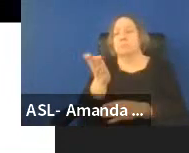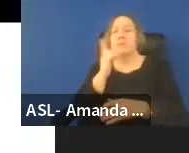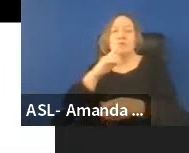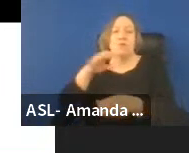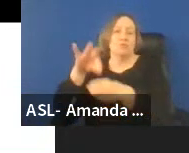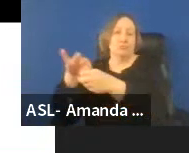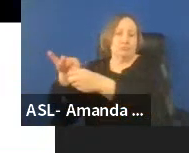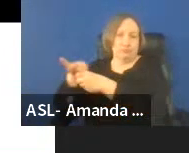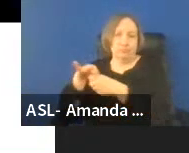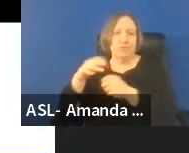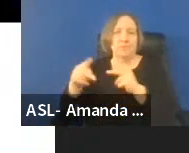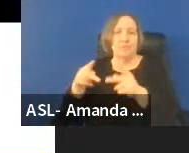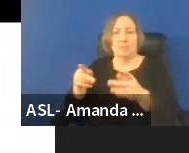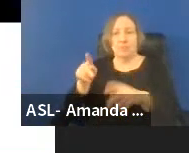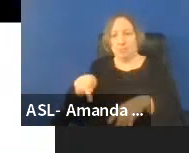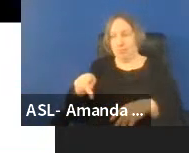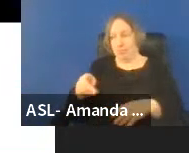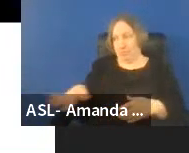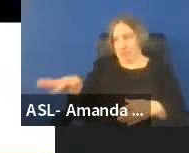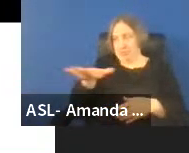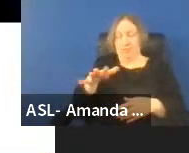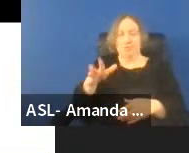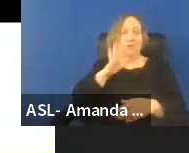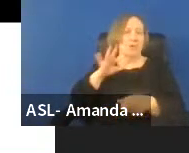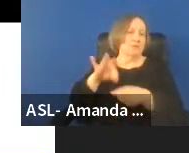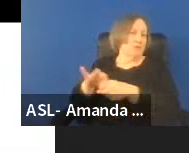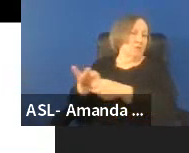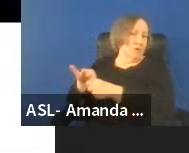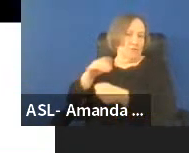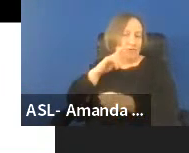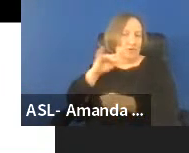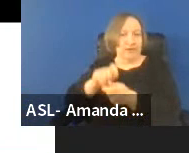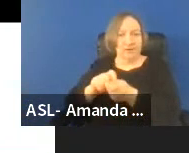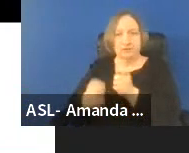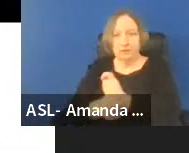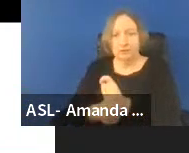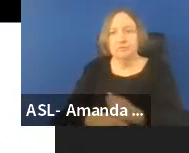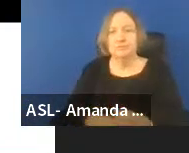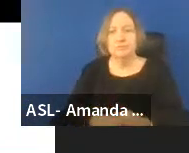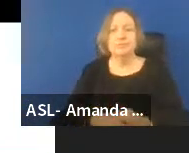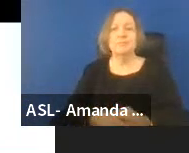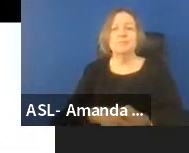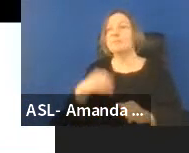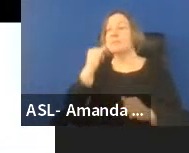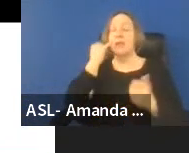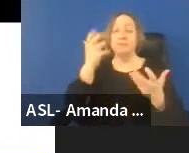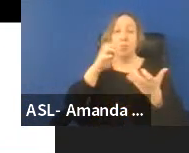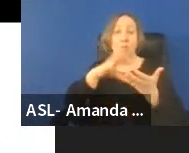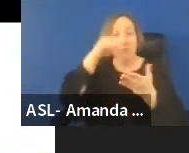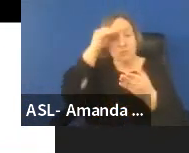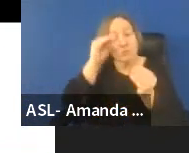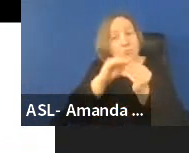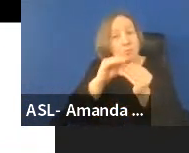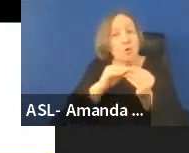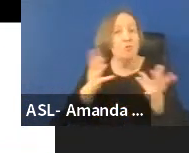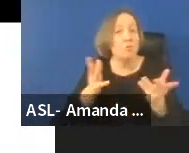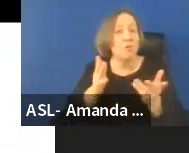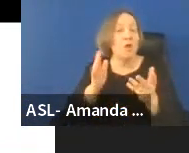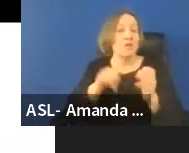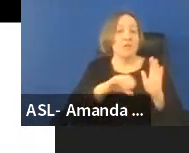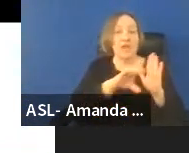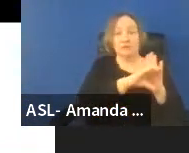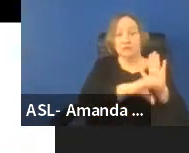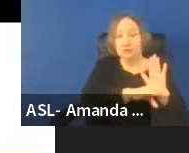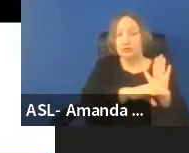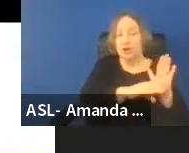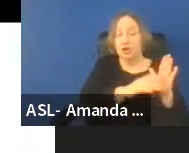and Portlanders like you will vote on those proposed changes. If you want to learn more about what the Charter Commission